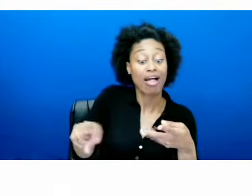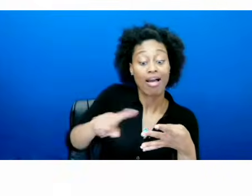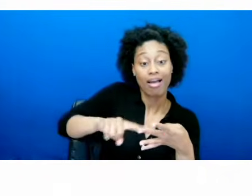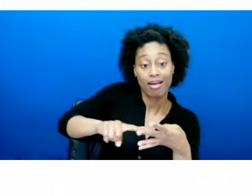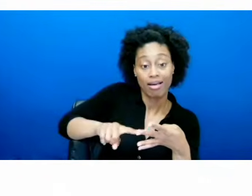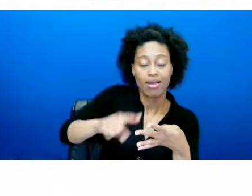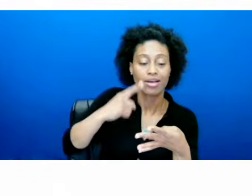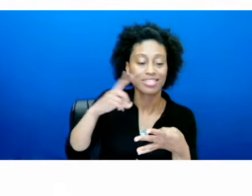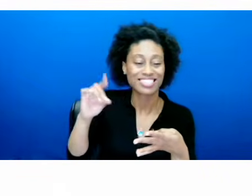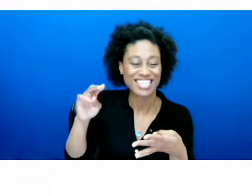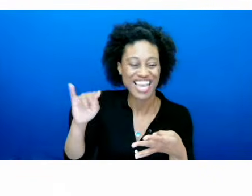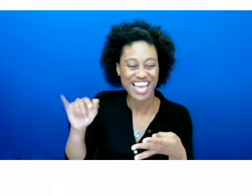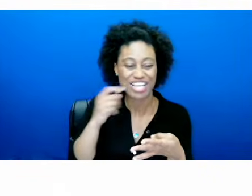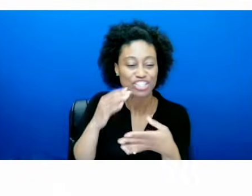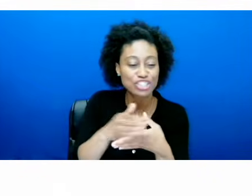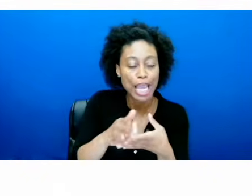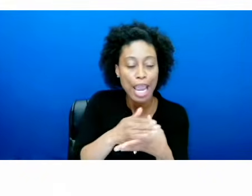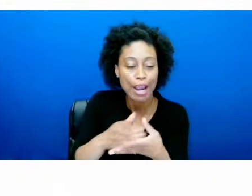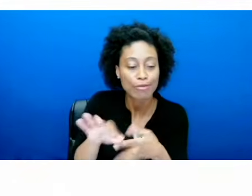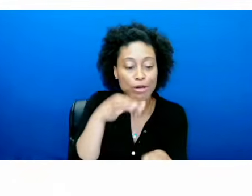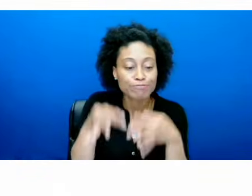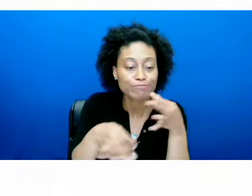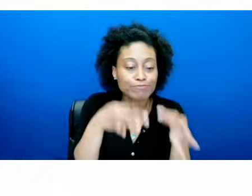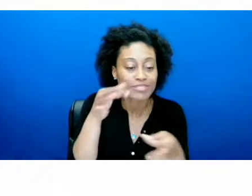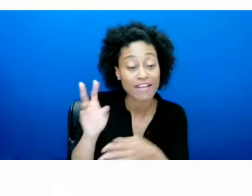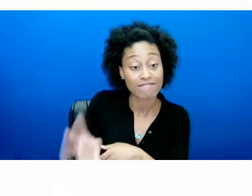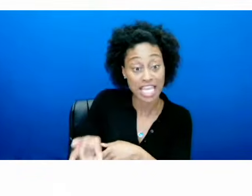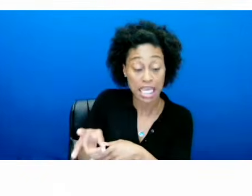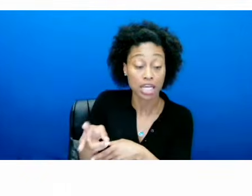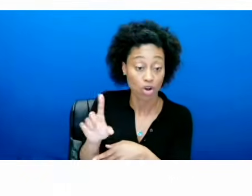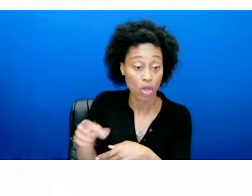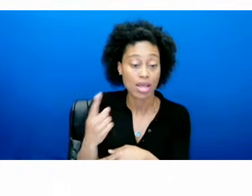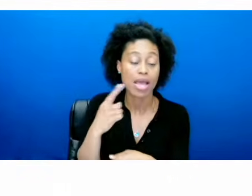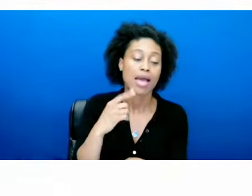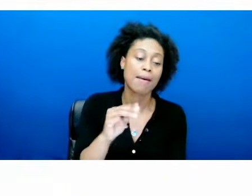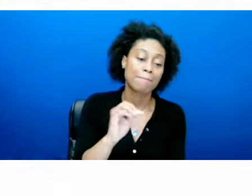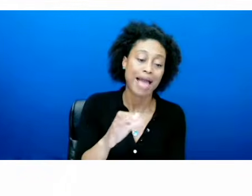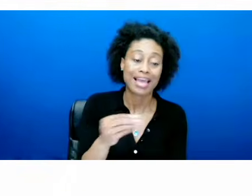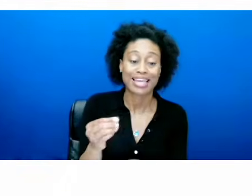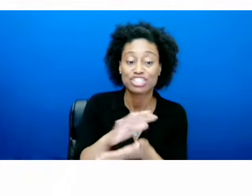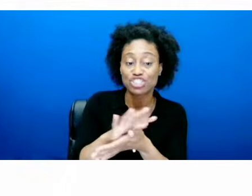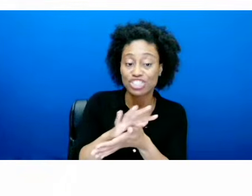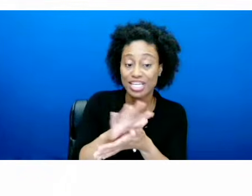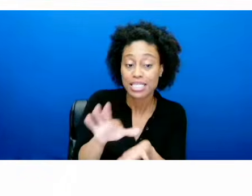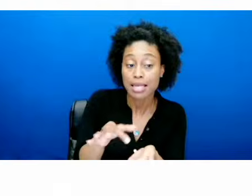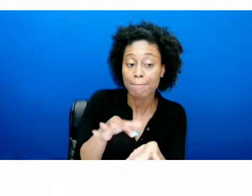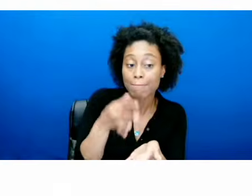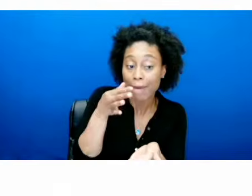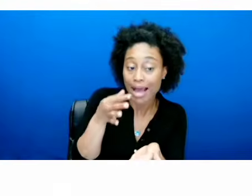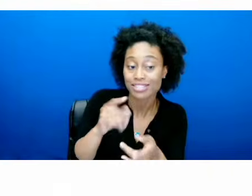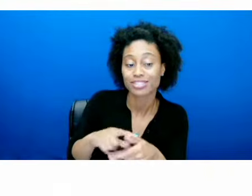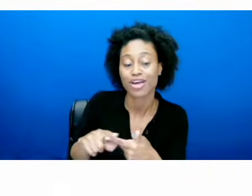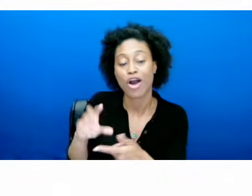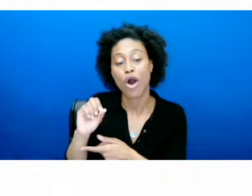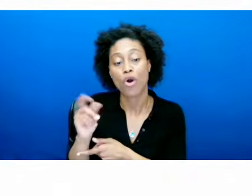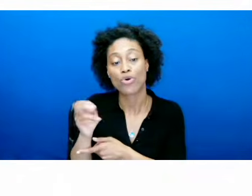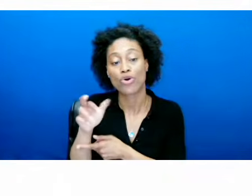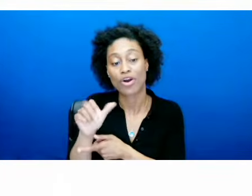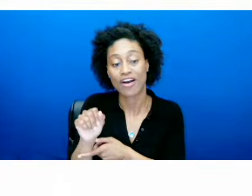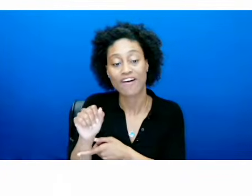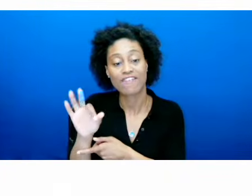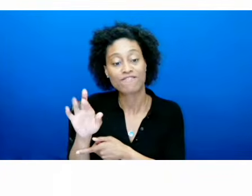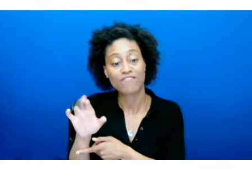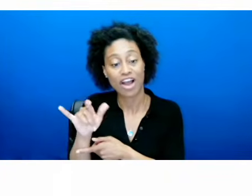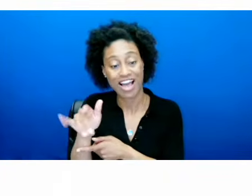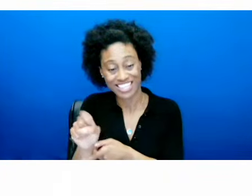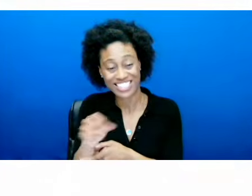some shareable vegan appetizers. And she made macaroni and cheese bites, okra fries, and